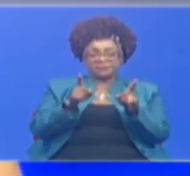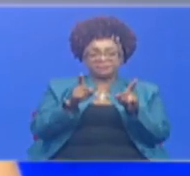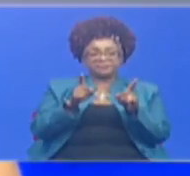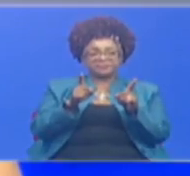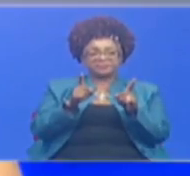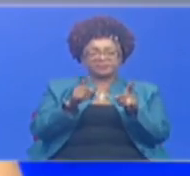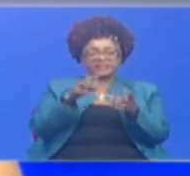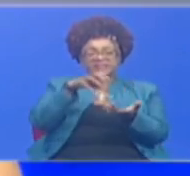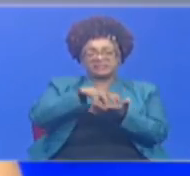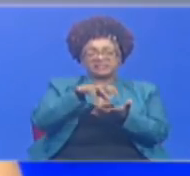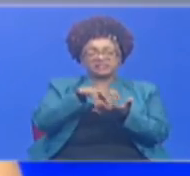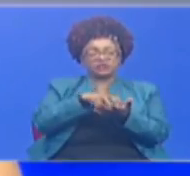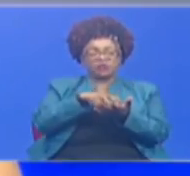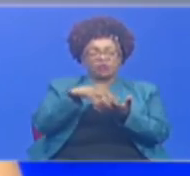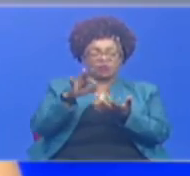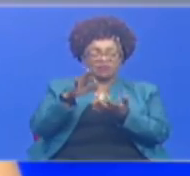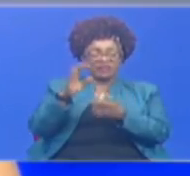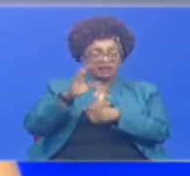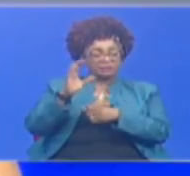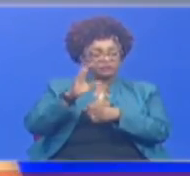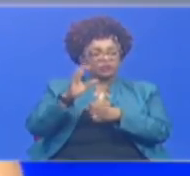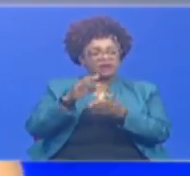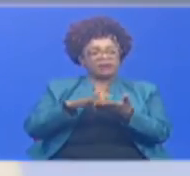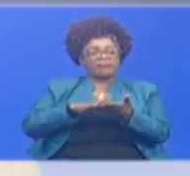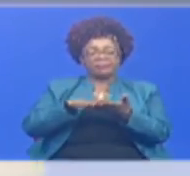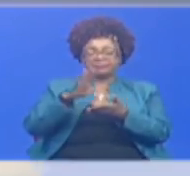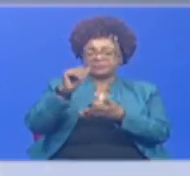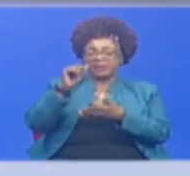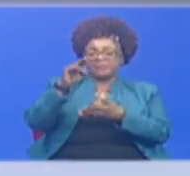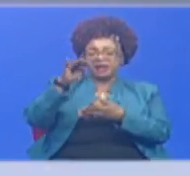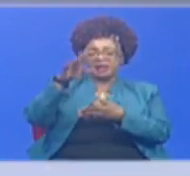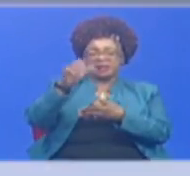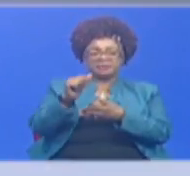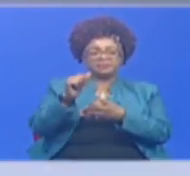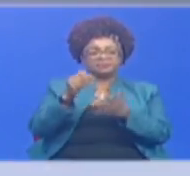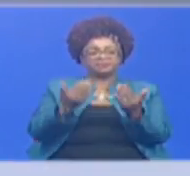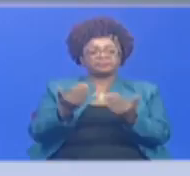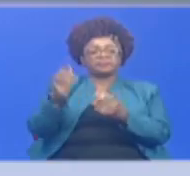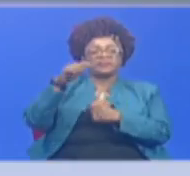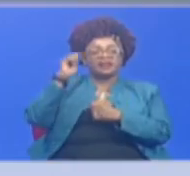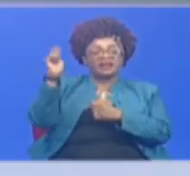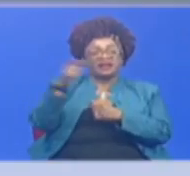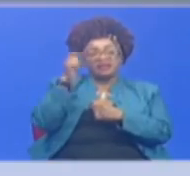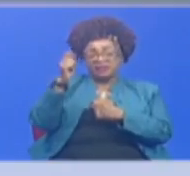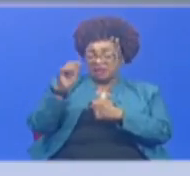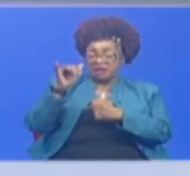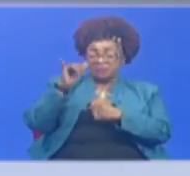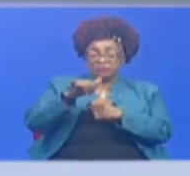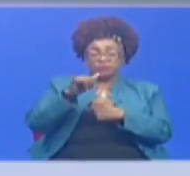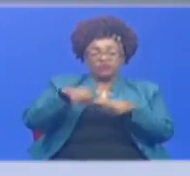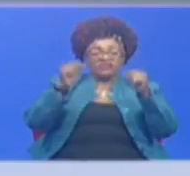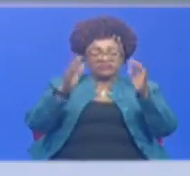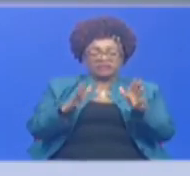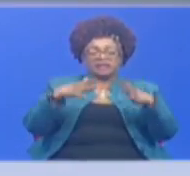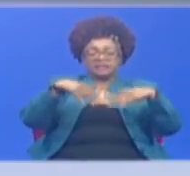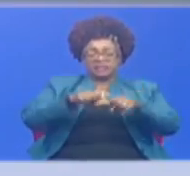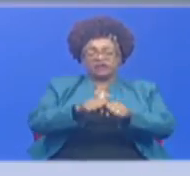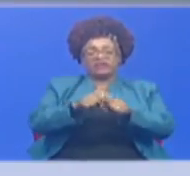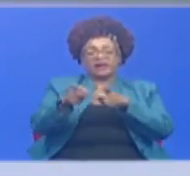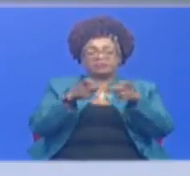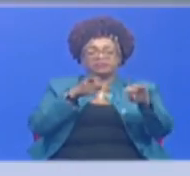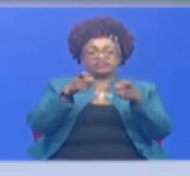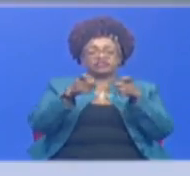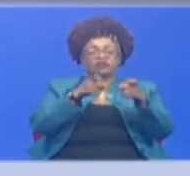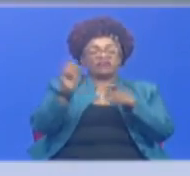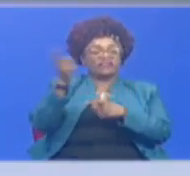State of the capital, and Major General Abdallah Mohammed, a Kenya Air Force officer, has taken over the administration of